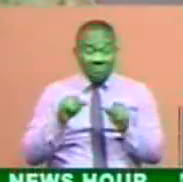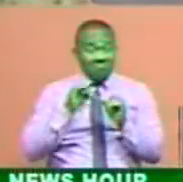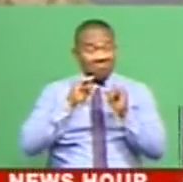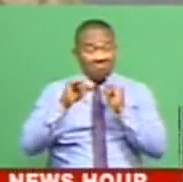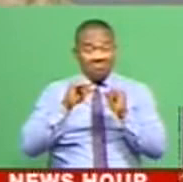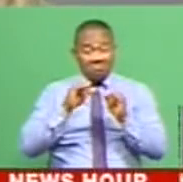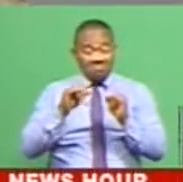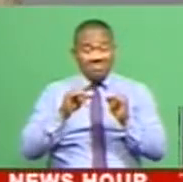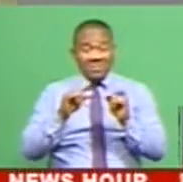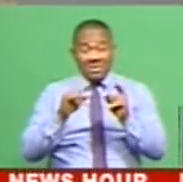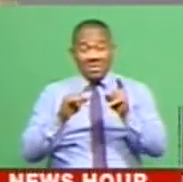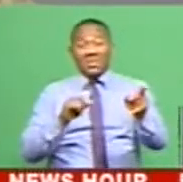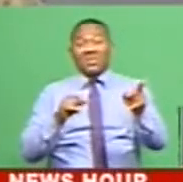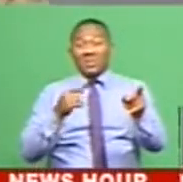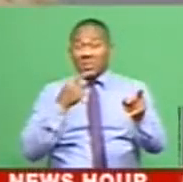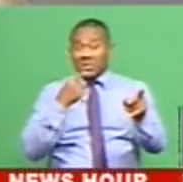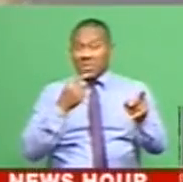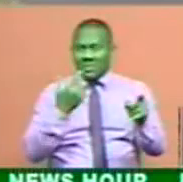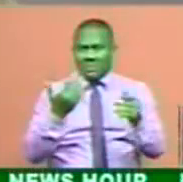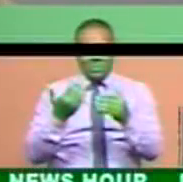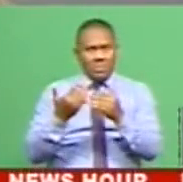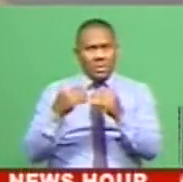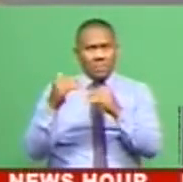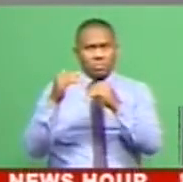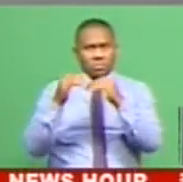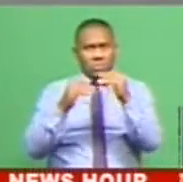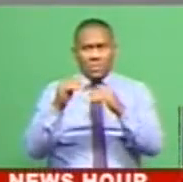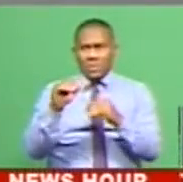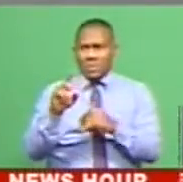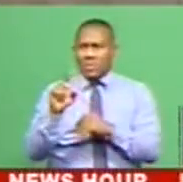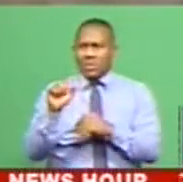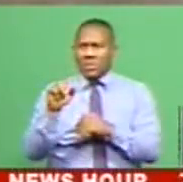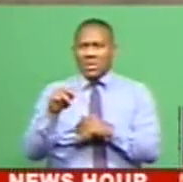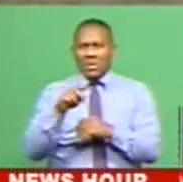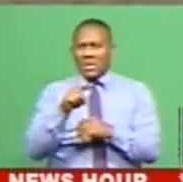GBC 24, said before the construction of the dam, they